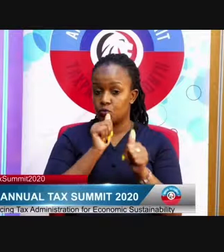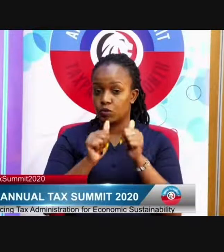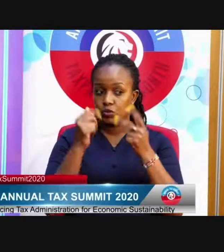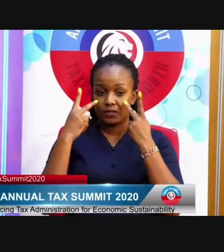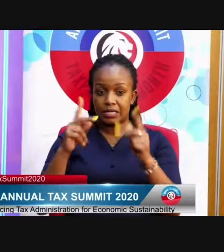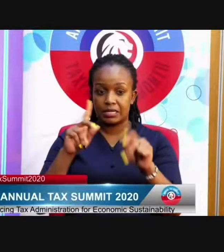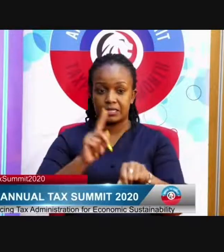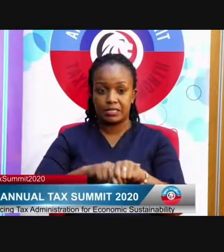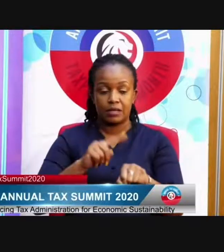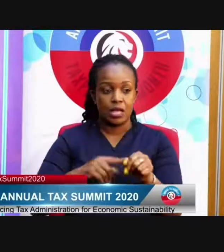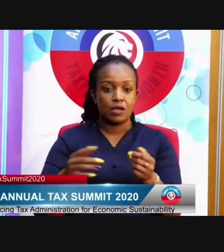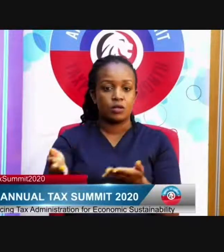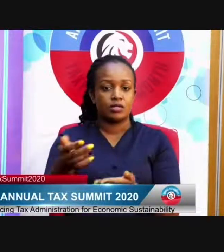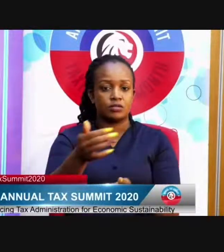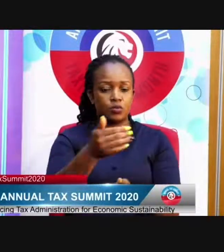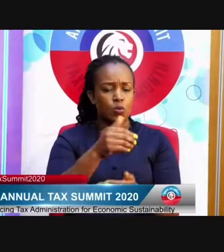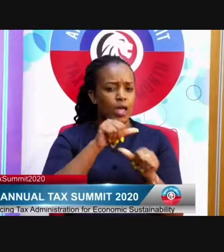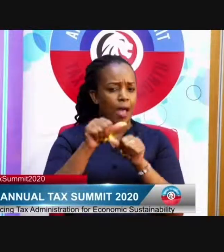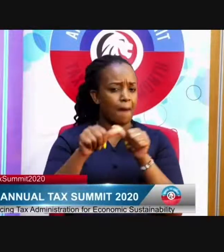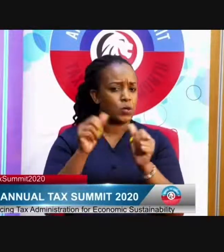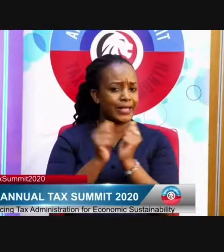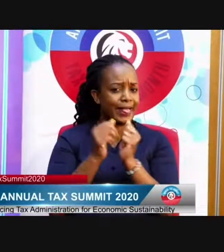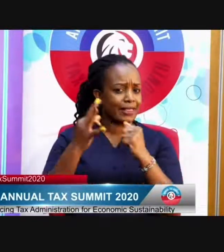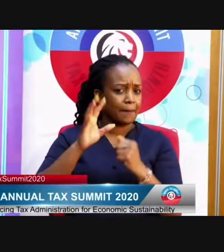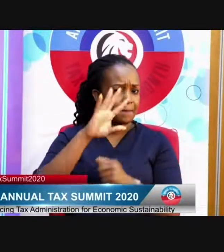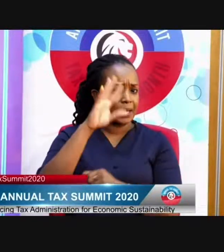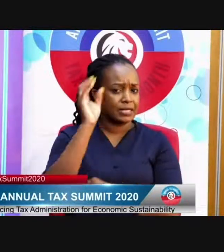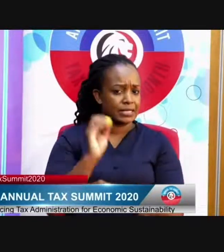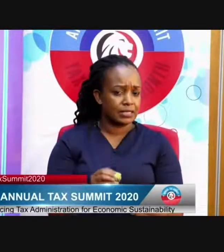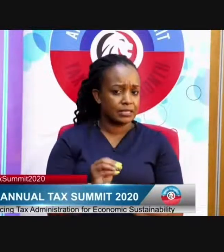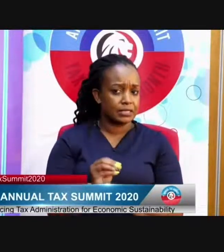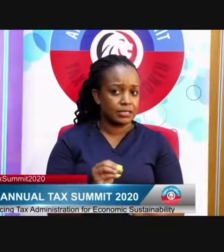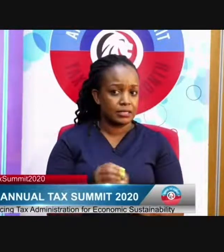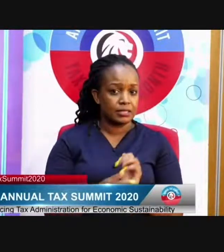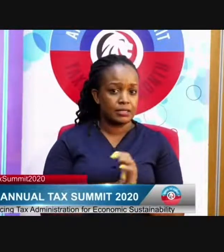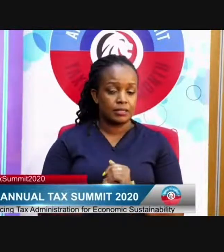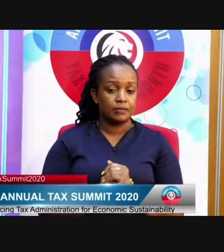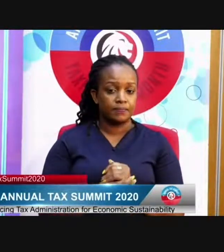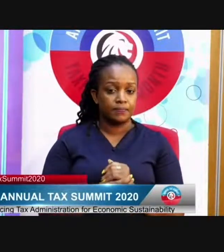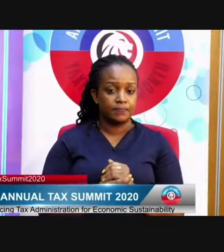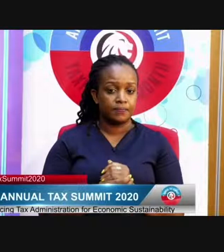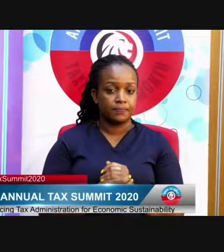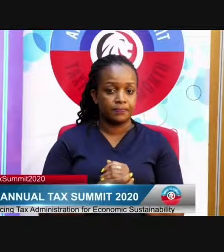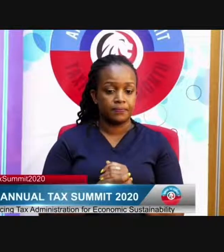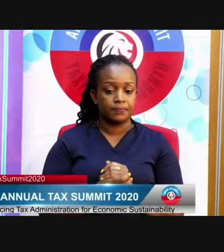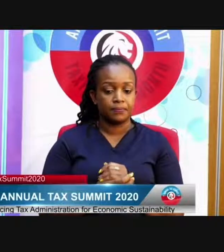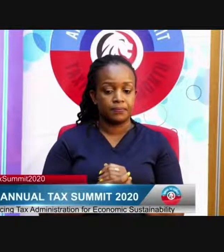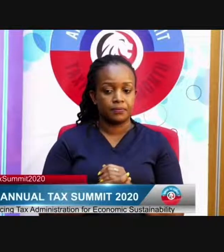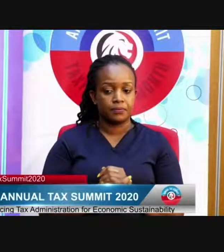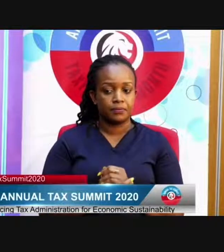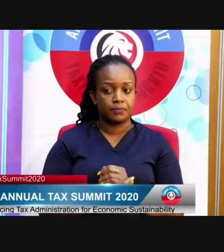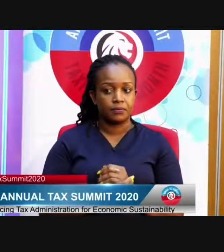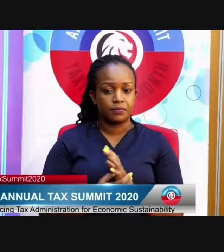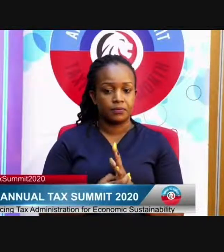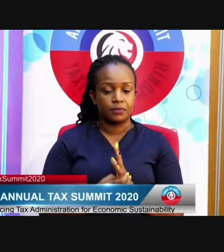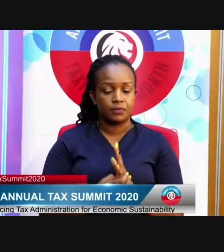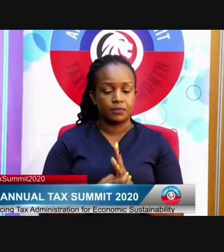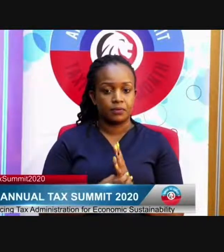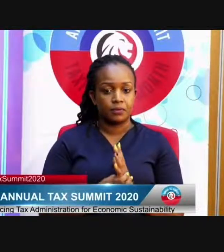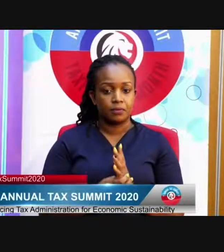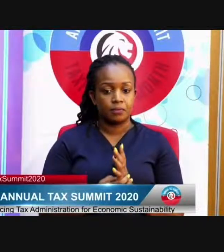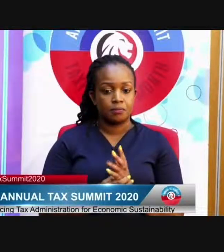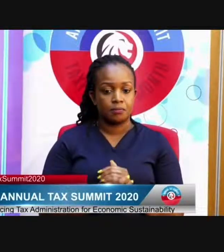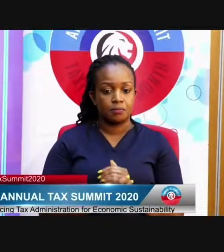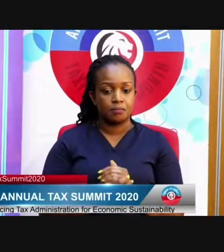we are 18% down in terms of comparing to last